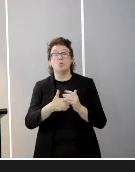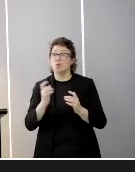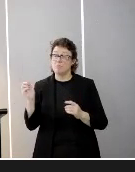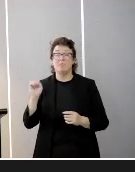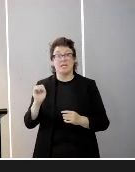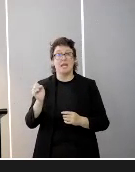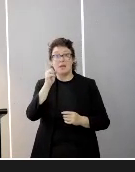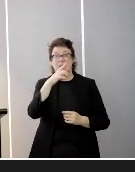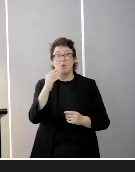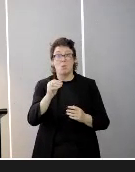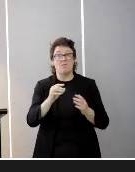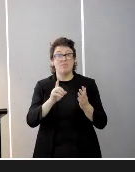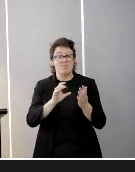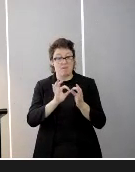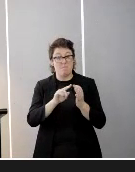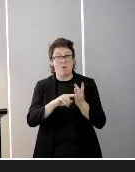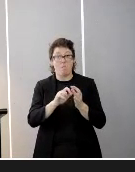bipolar do. Does it affect you?